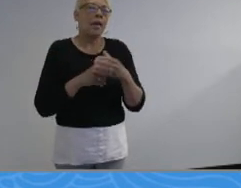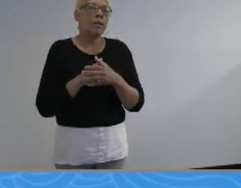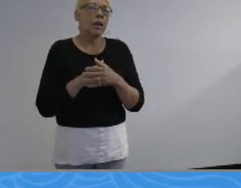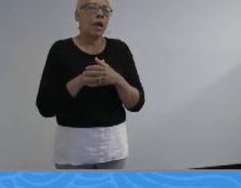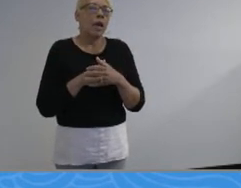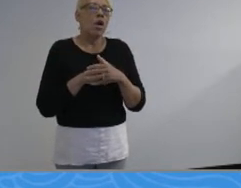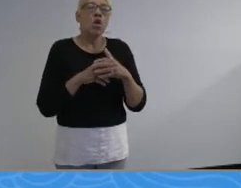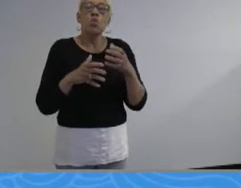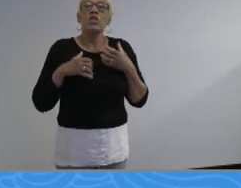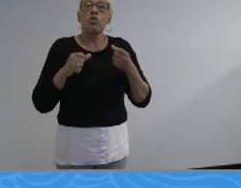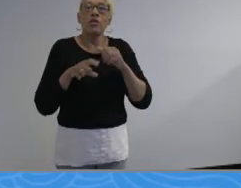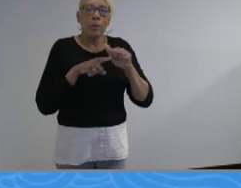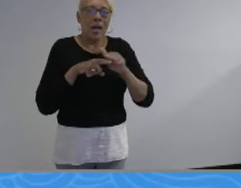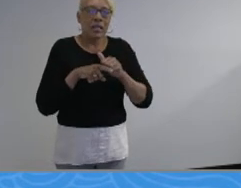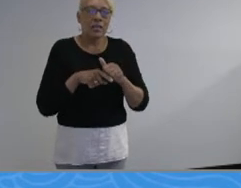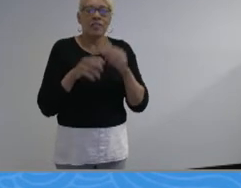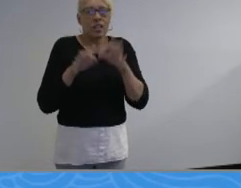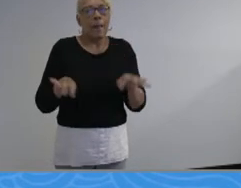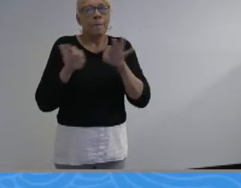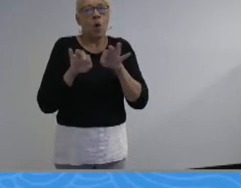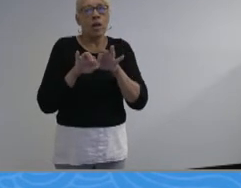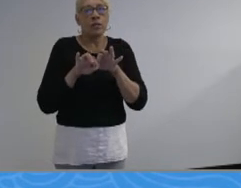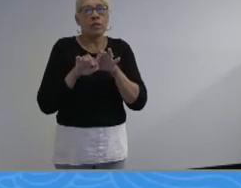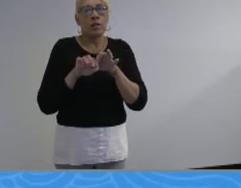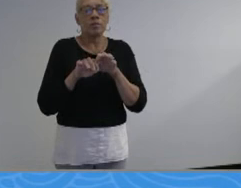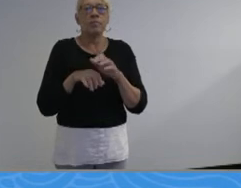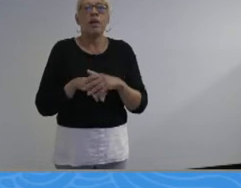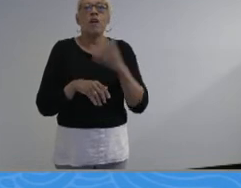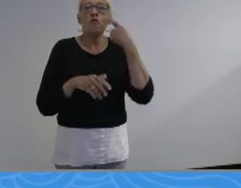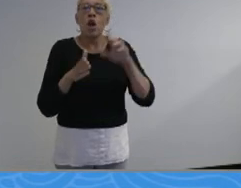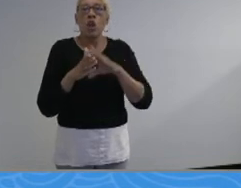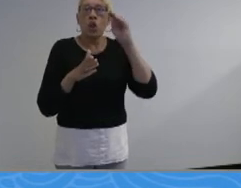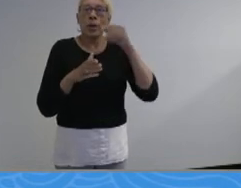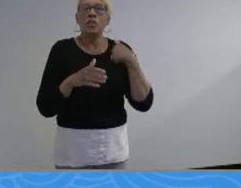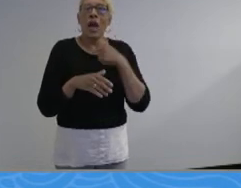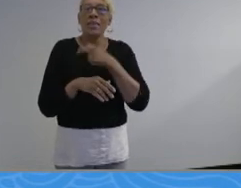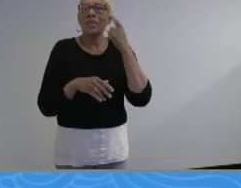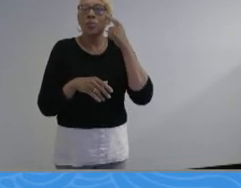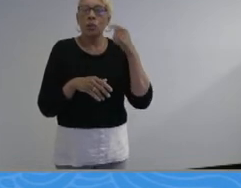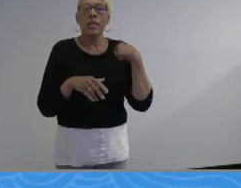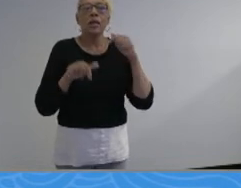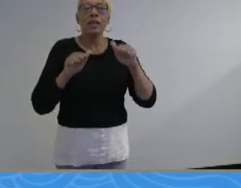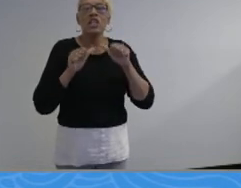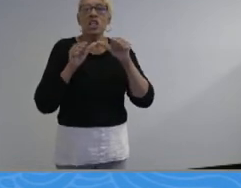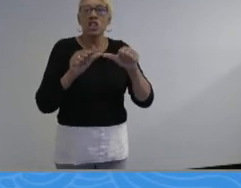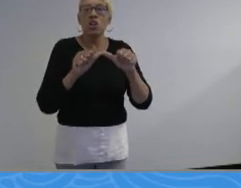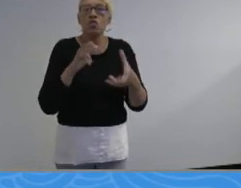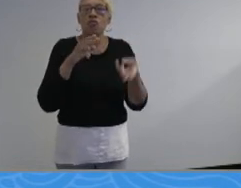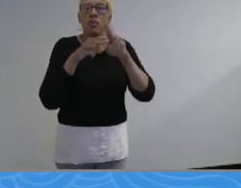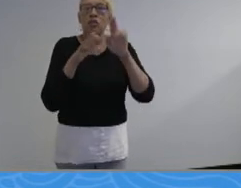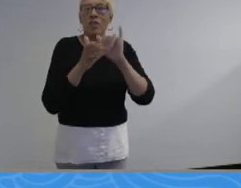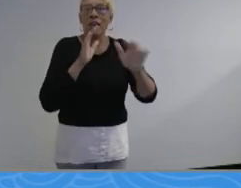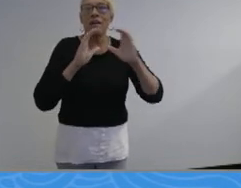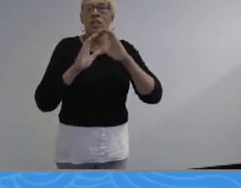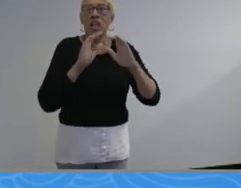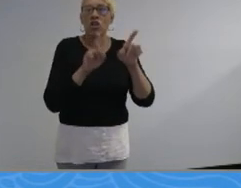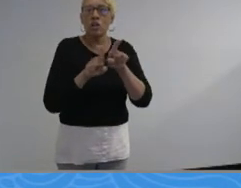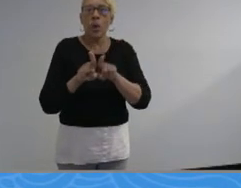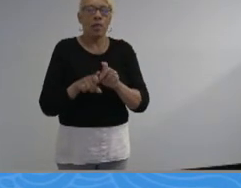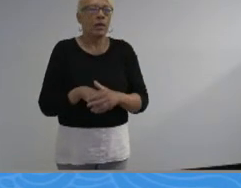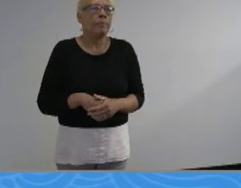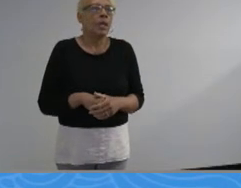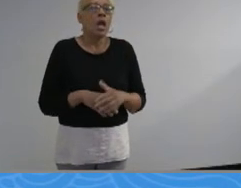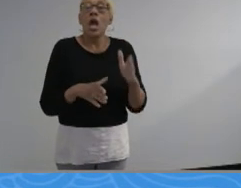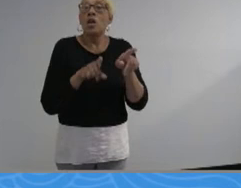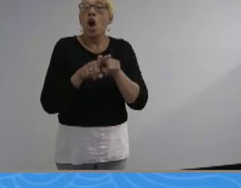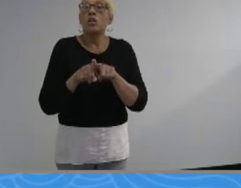is essential to supporting learning. So we can, I think, continue to build on that conversation as well. And I would also like just to